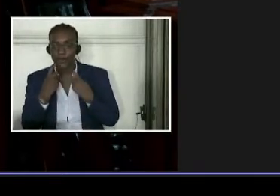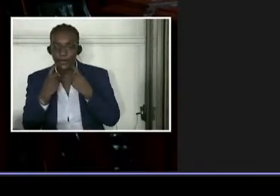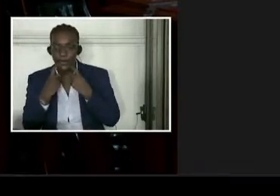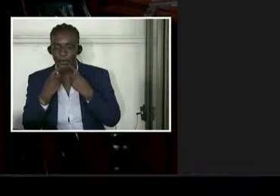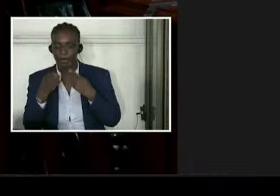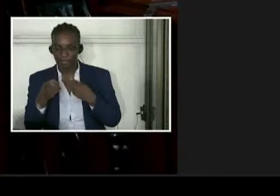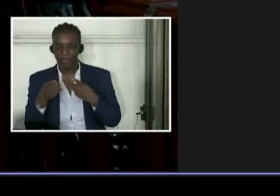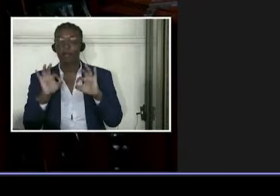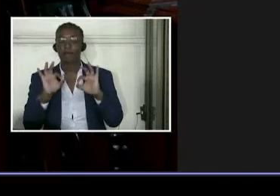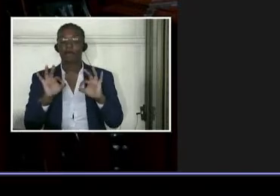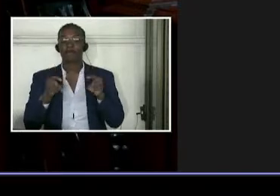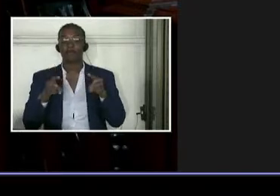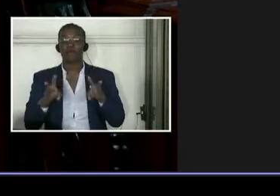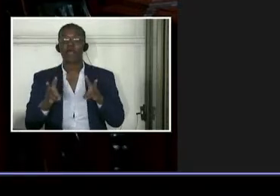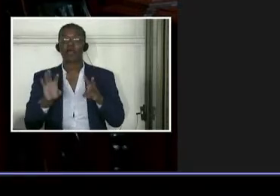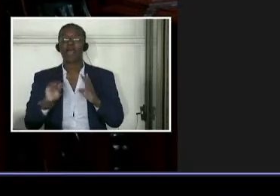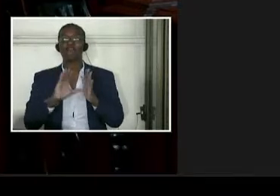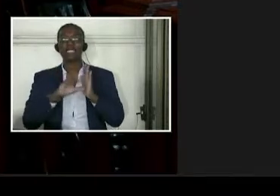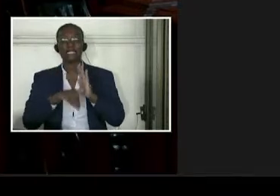disability.